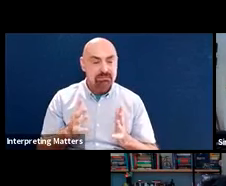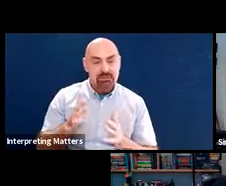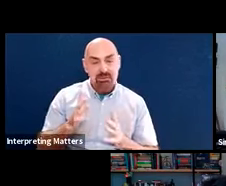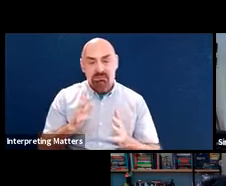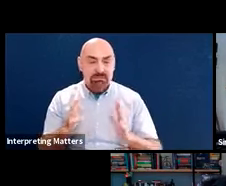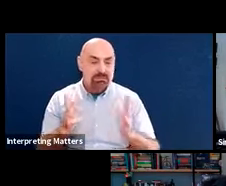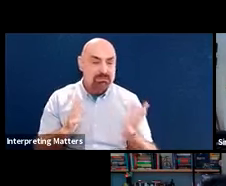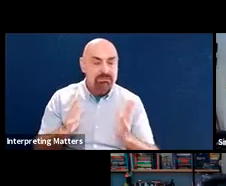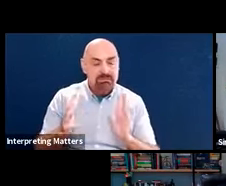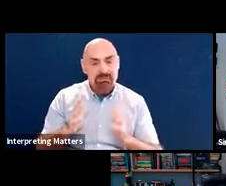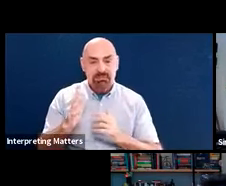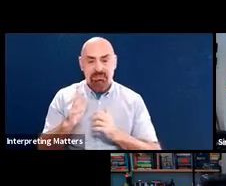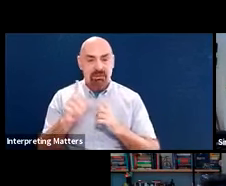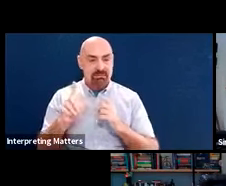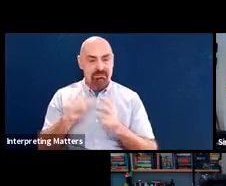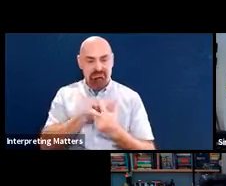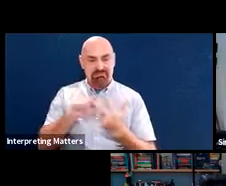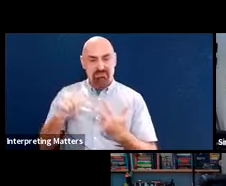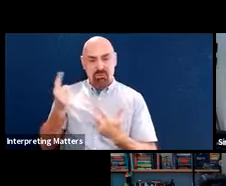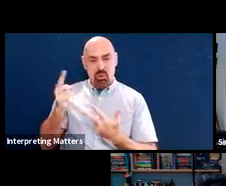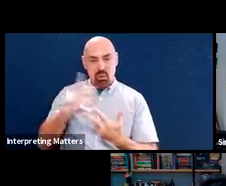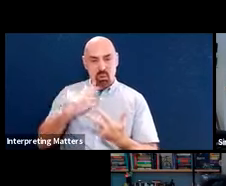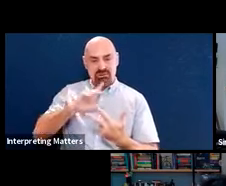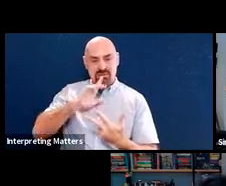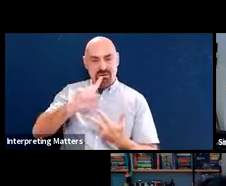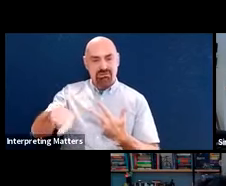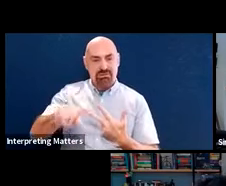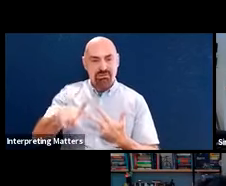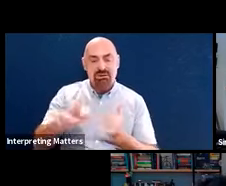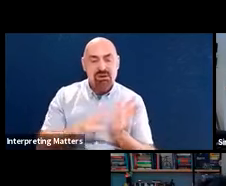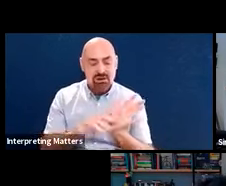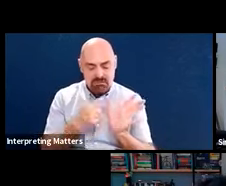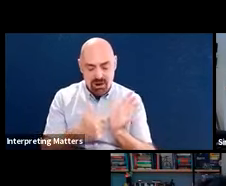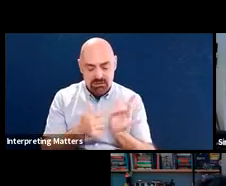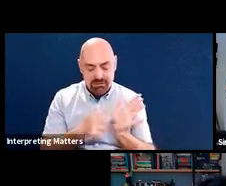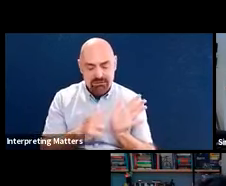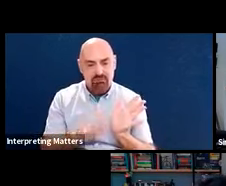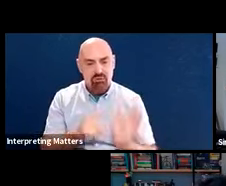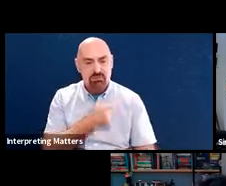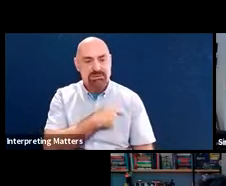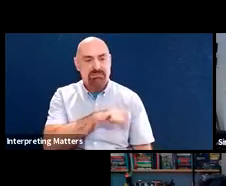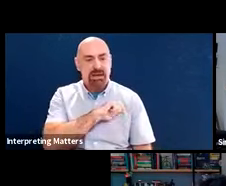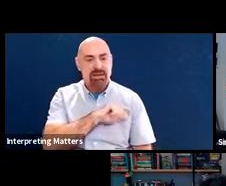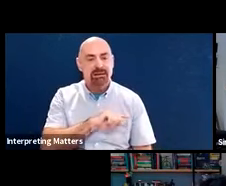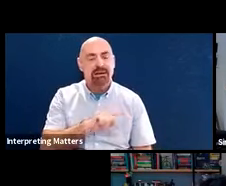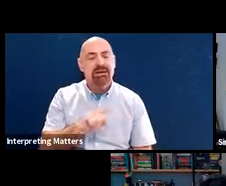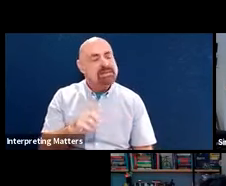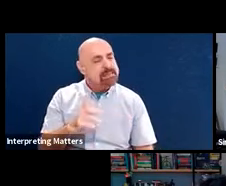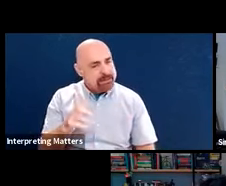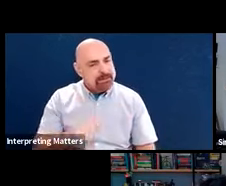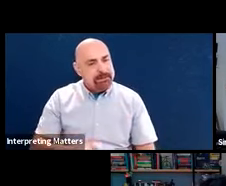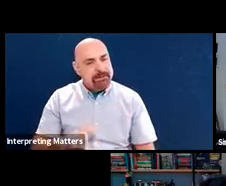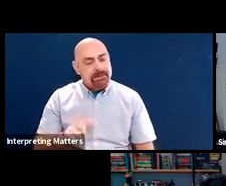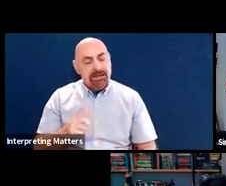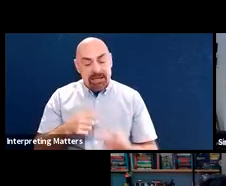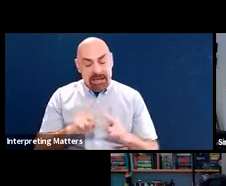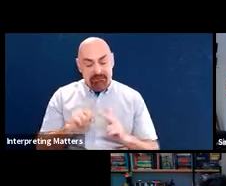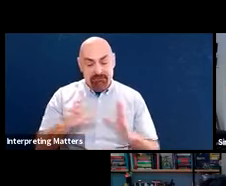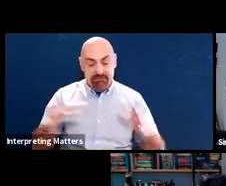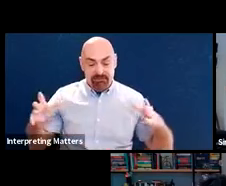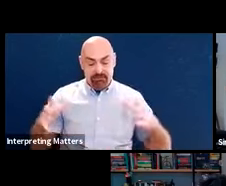who answers it, but there's a question from Martin Ojeda in Spain. How important is the confidence among players